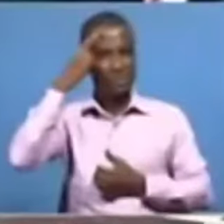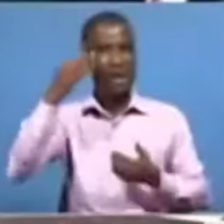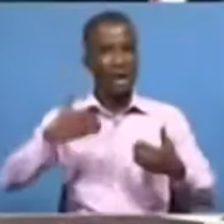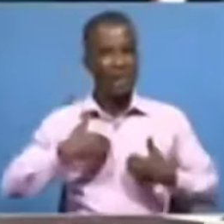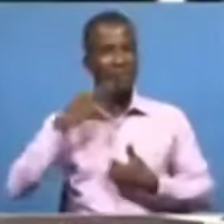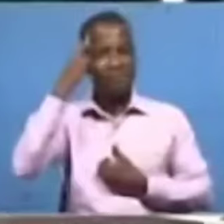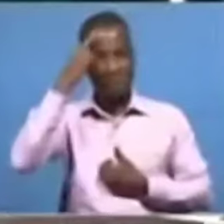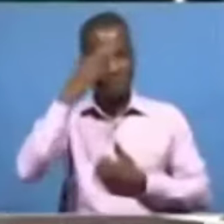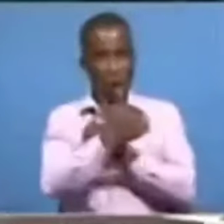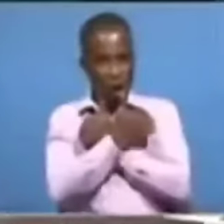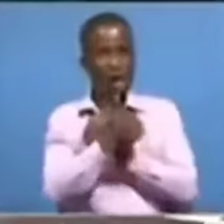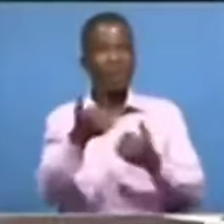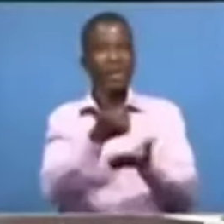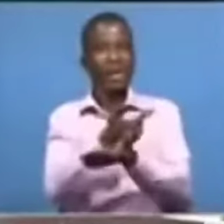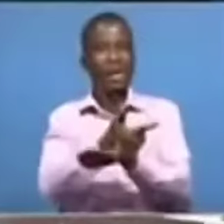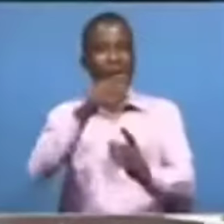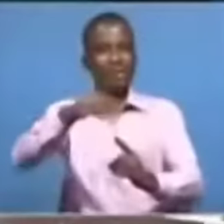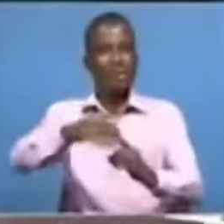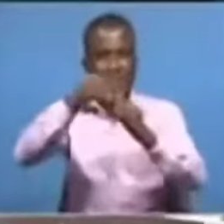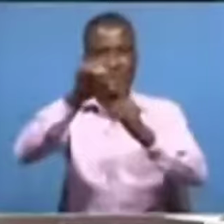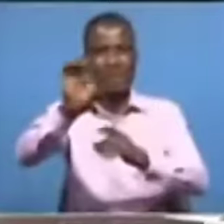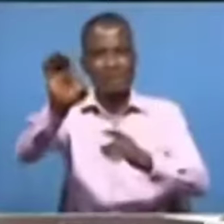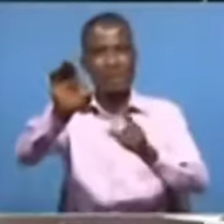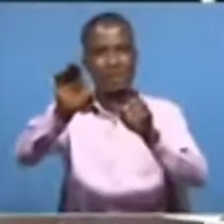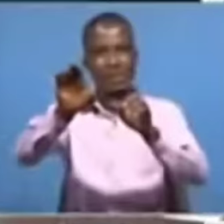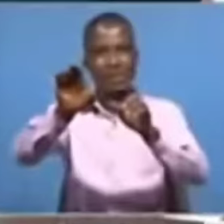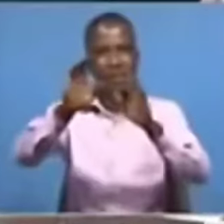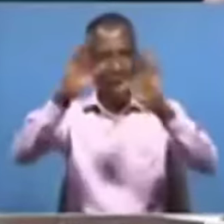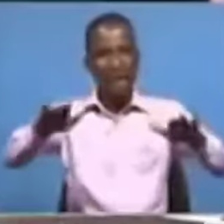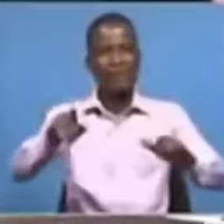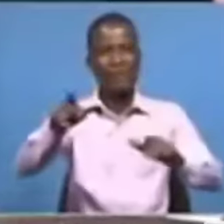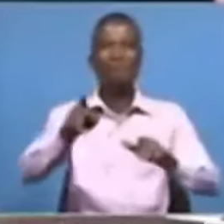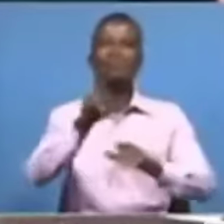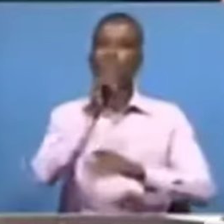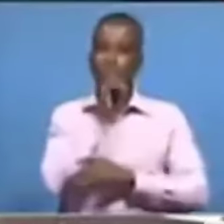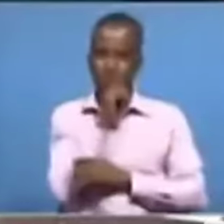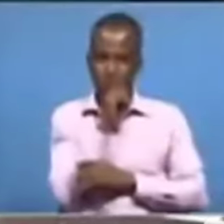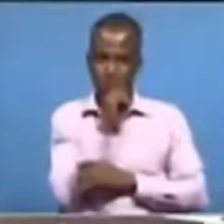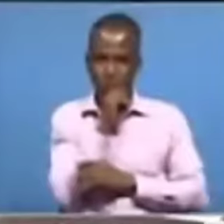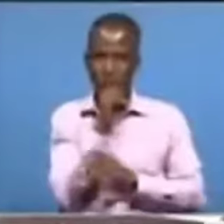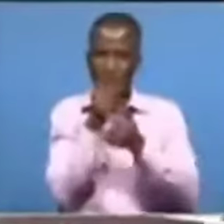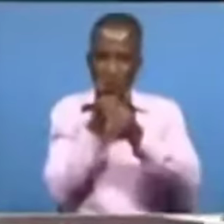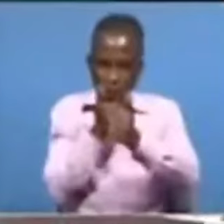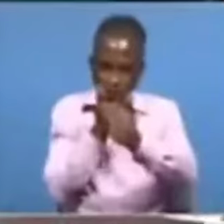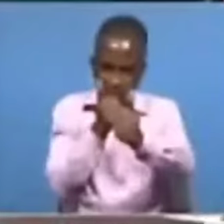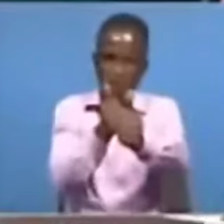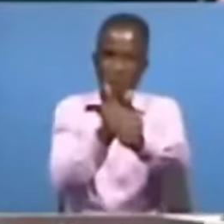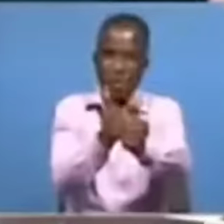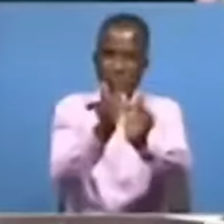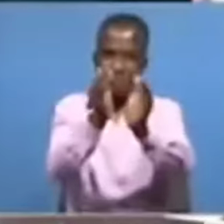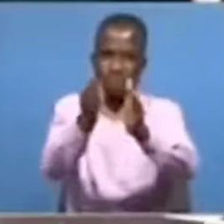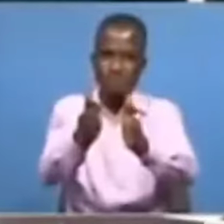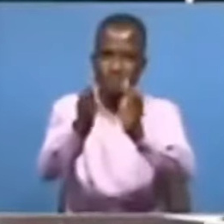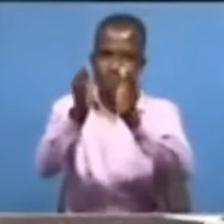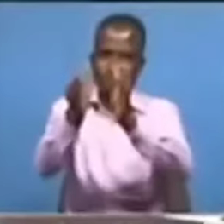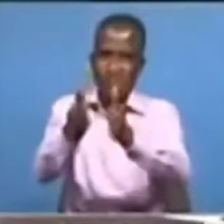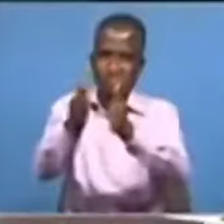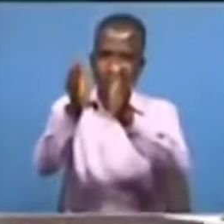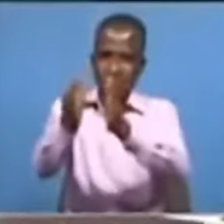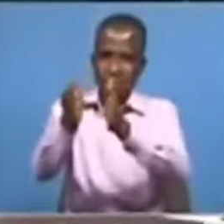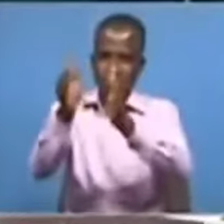Ghana, particularly that of the petitioner. And so let us all be patient with the legal team as we go through the process. We